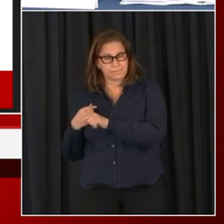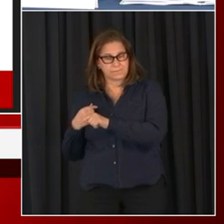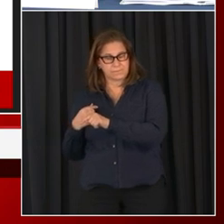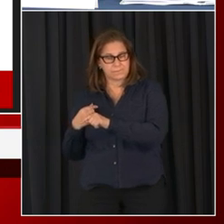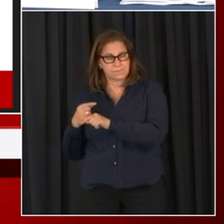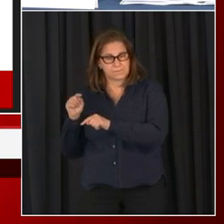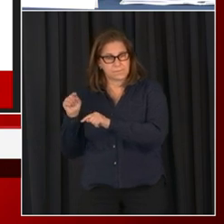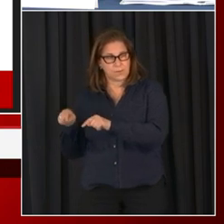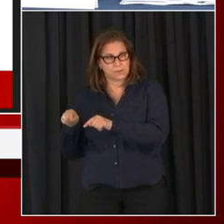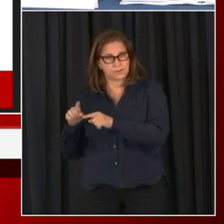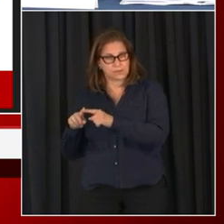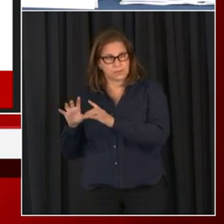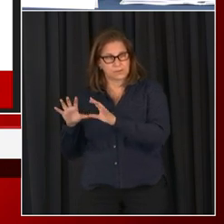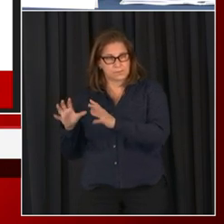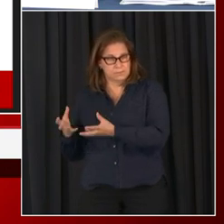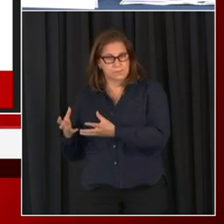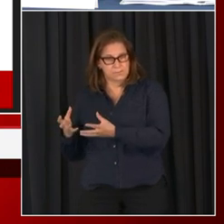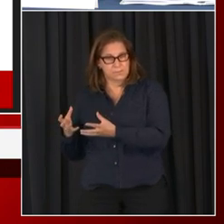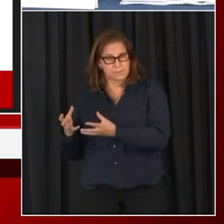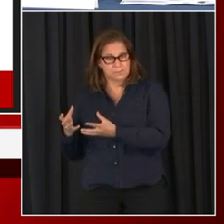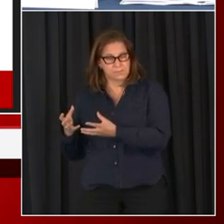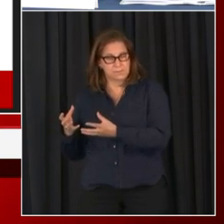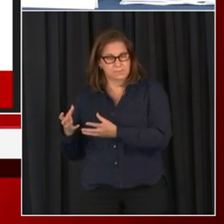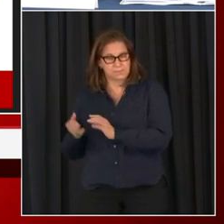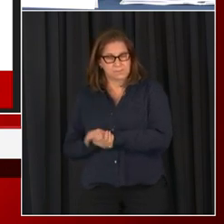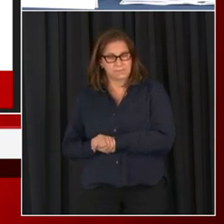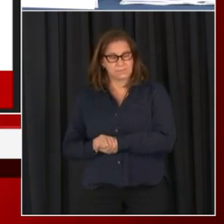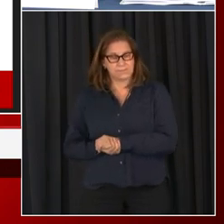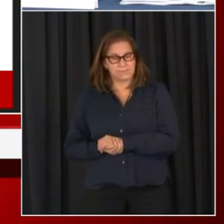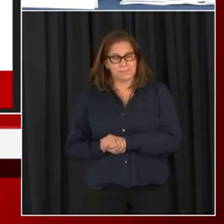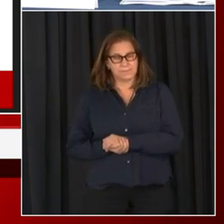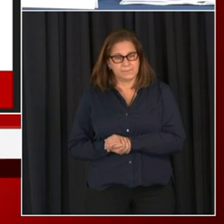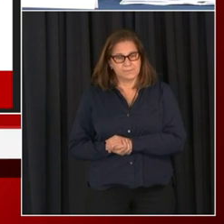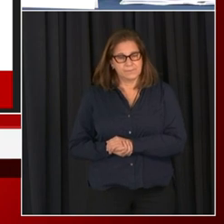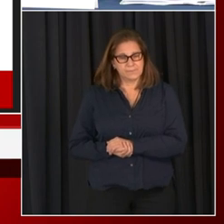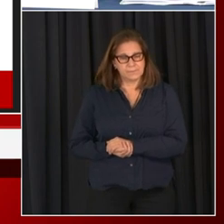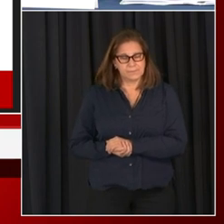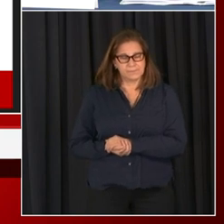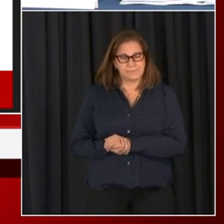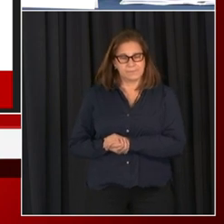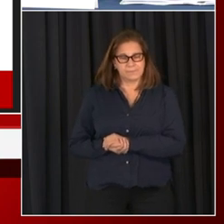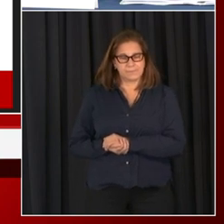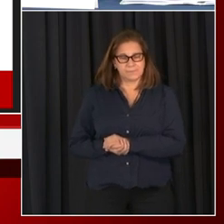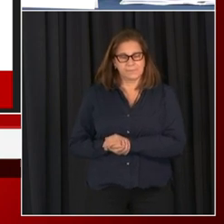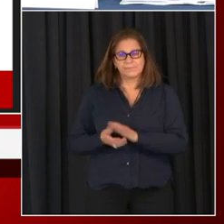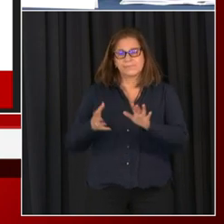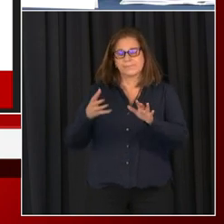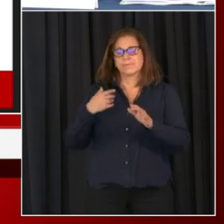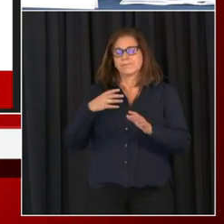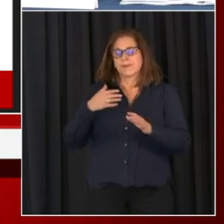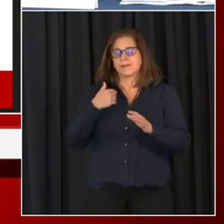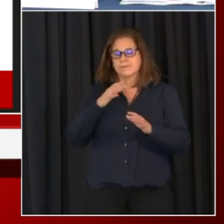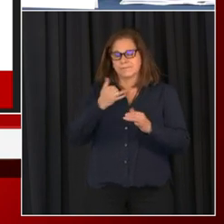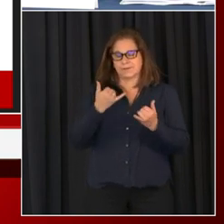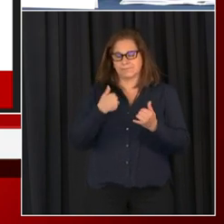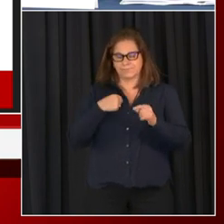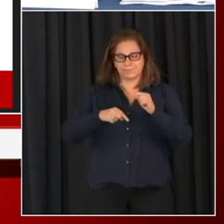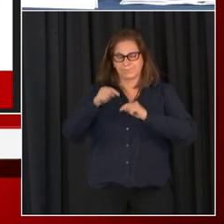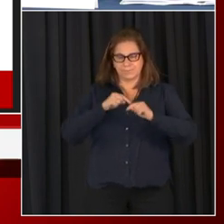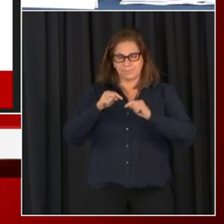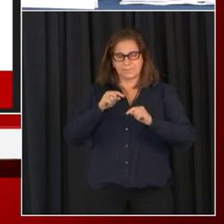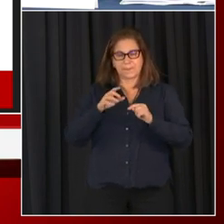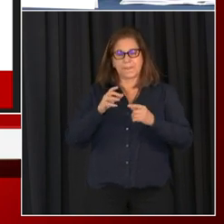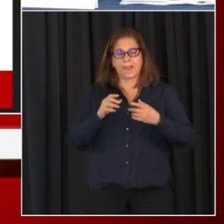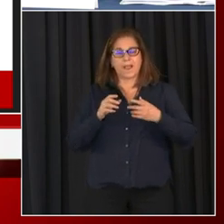You'll also note that work and work-related exposures is listed on this list. That doesn't mean that we don't